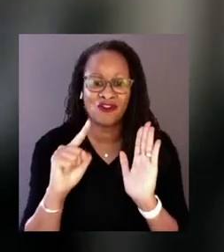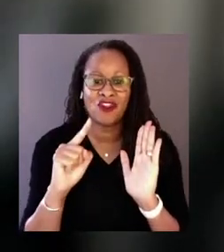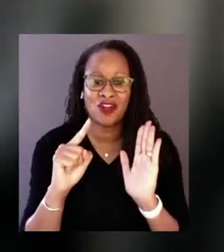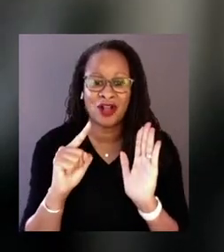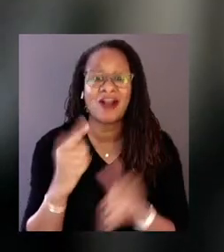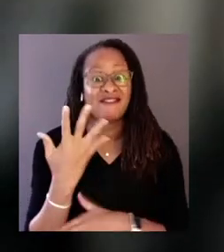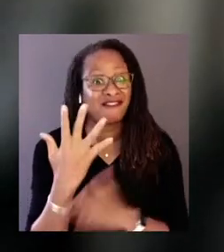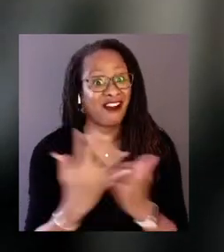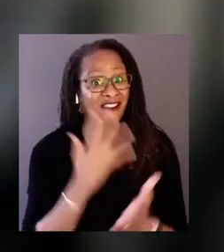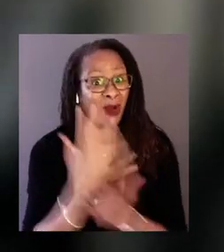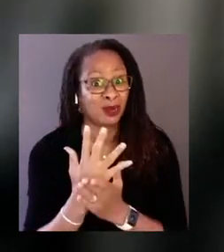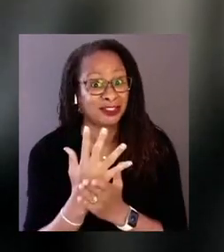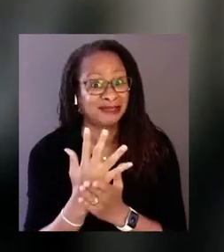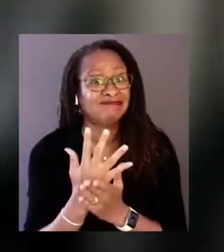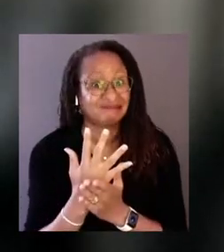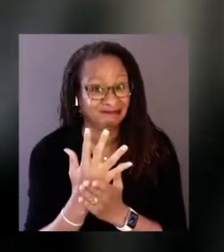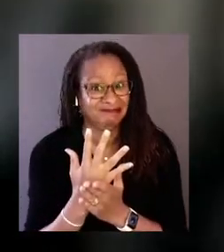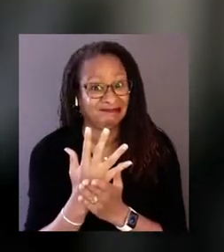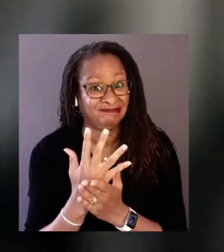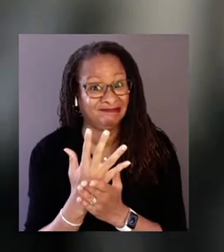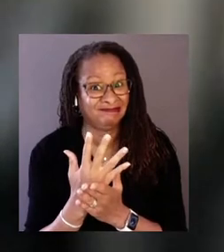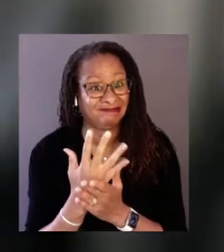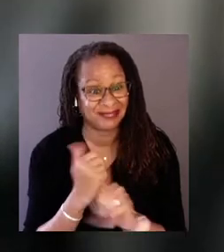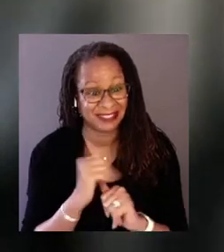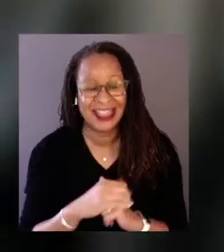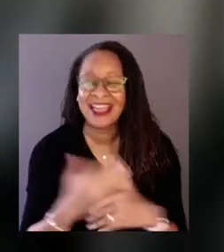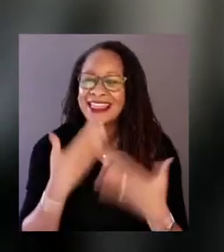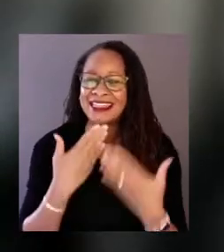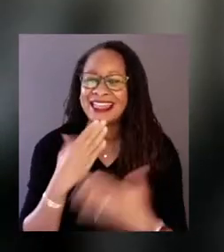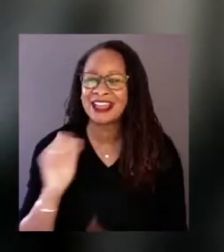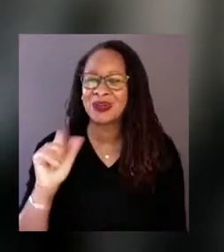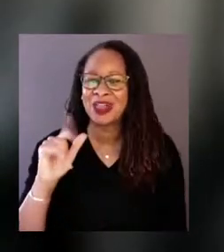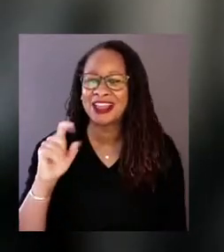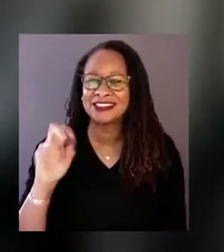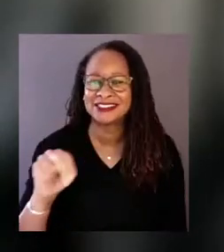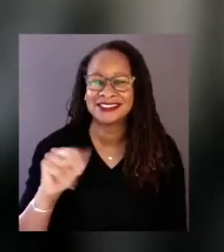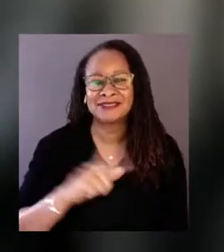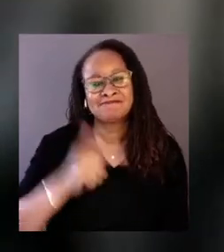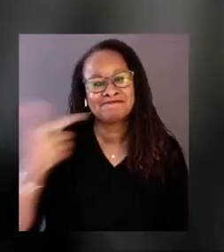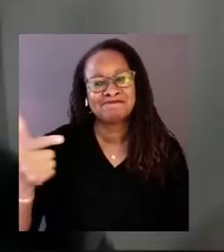5 hours. Thank you, Clayton. I'm going to turn it over to you.